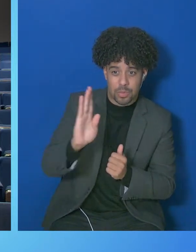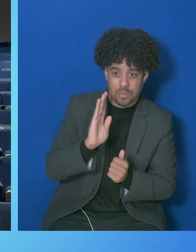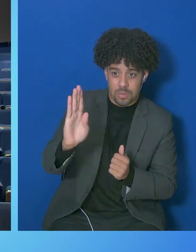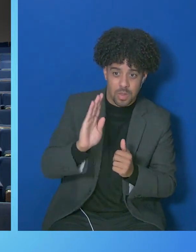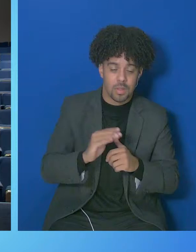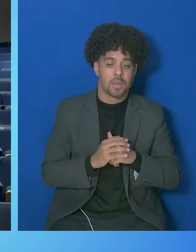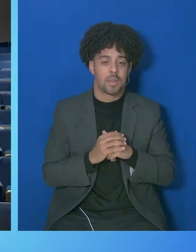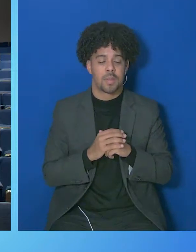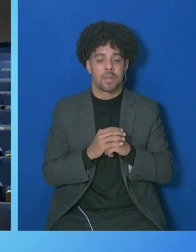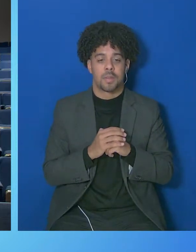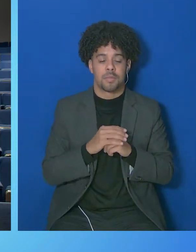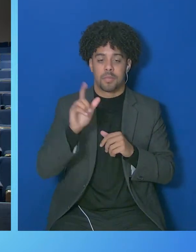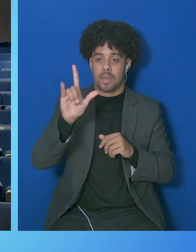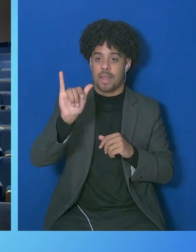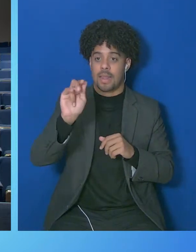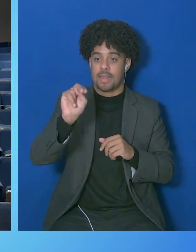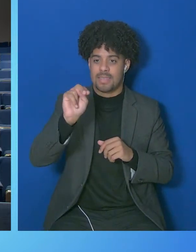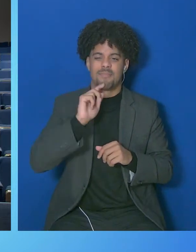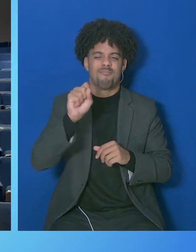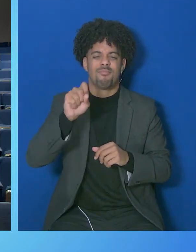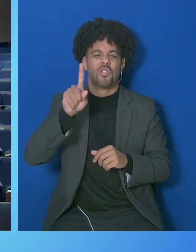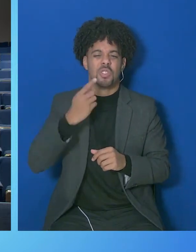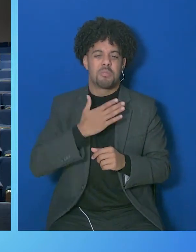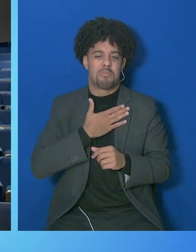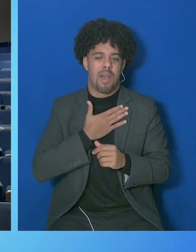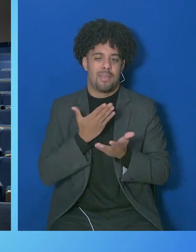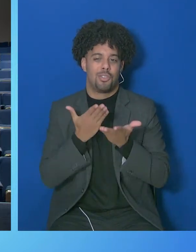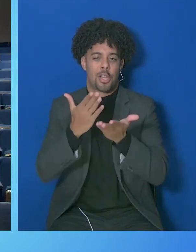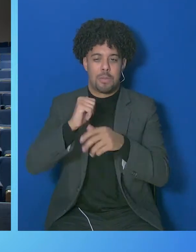of the situations we've been in.